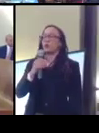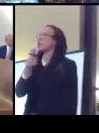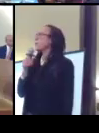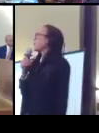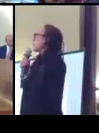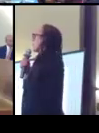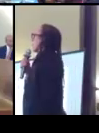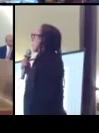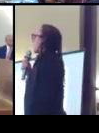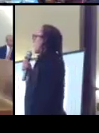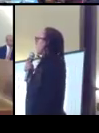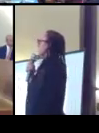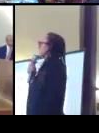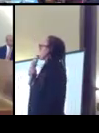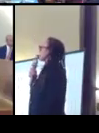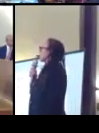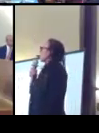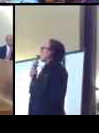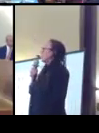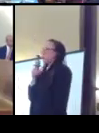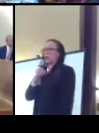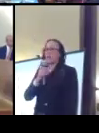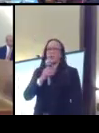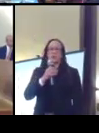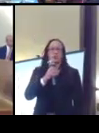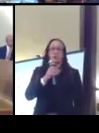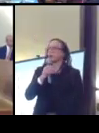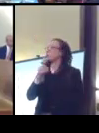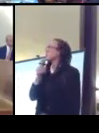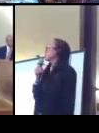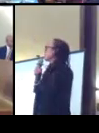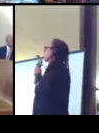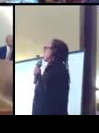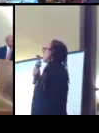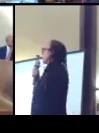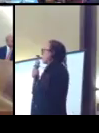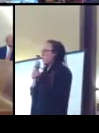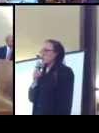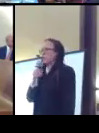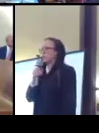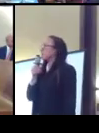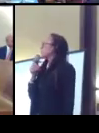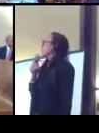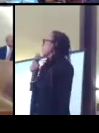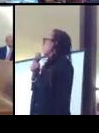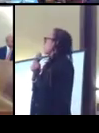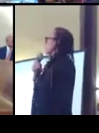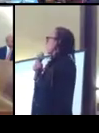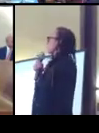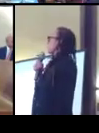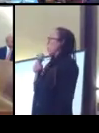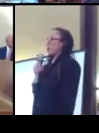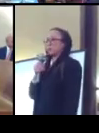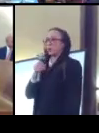connected community where Black heritage lives on through private institutions, vibrant spaces,